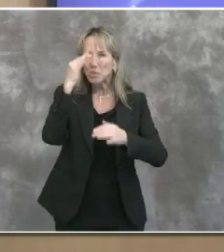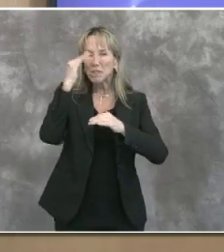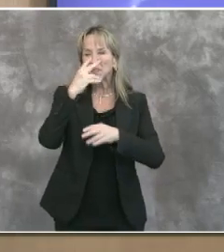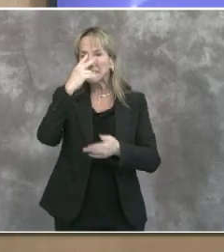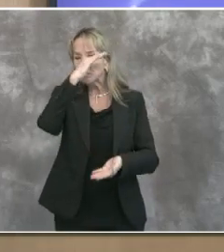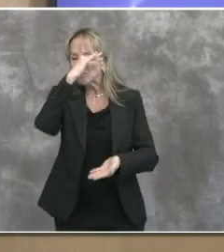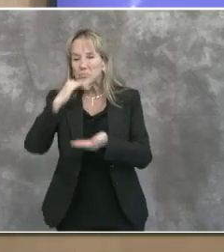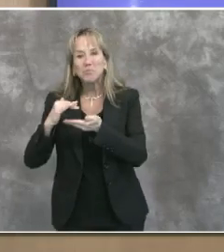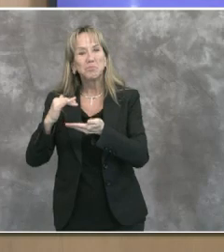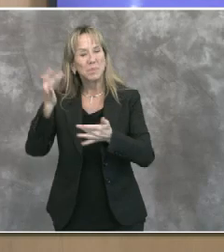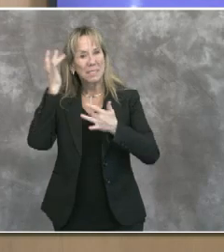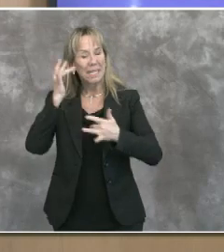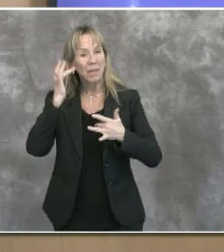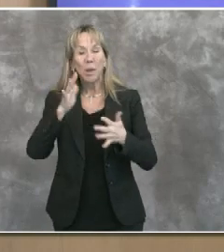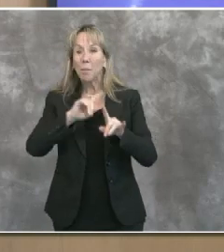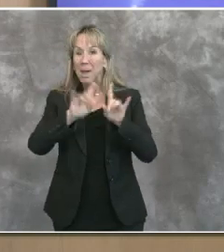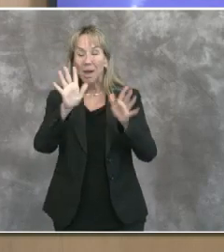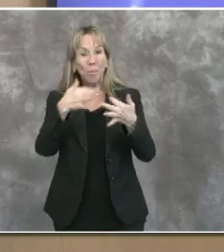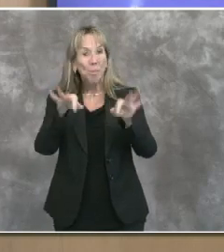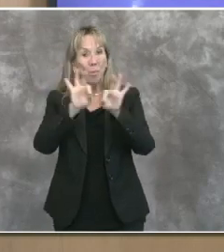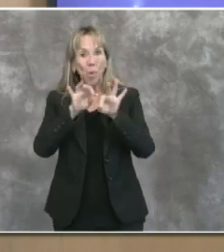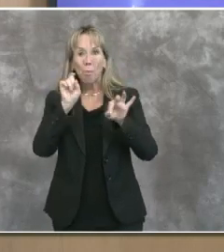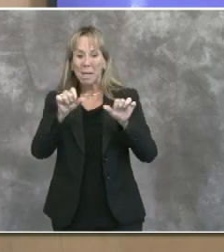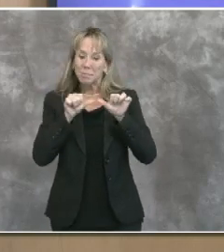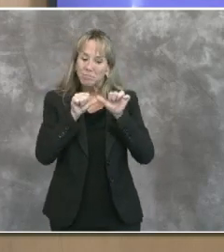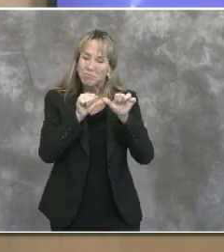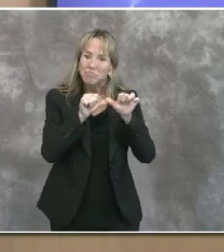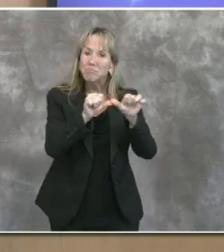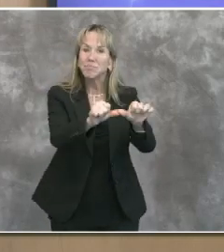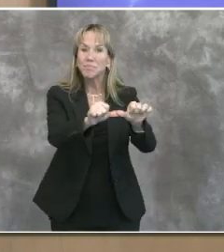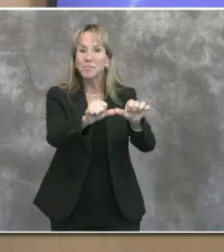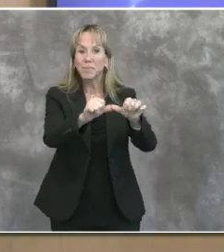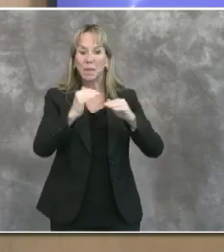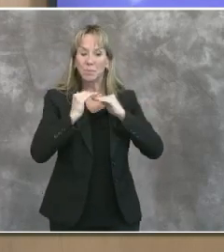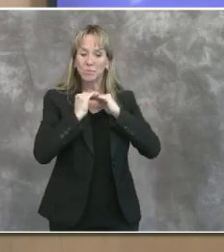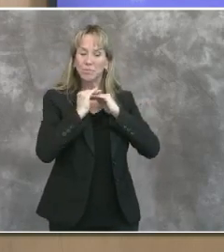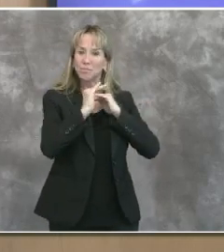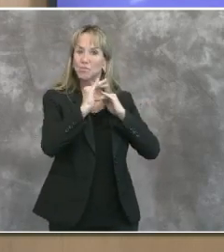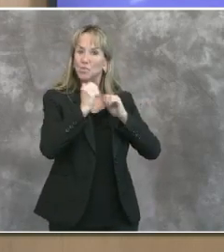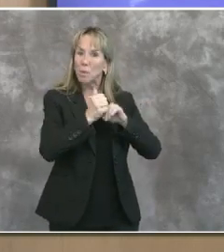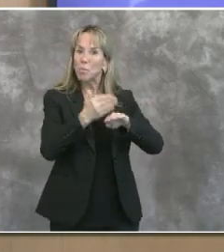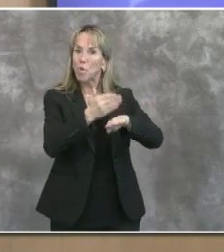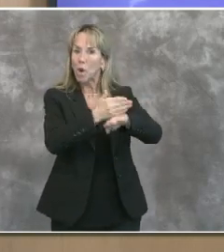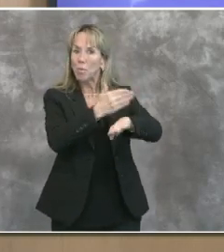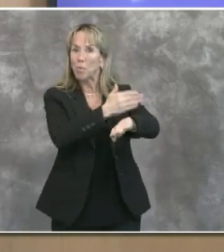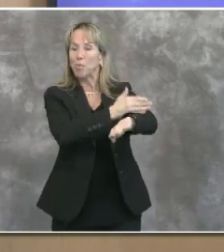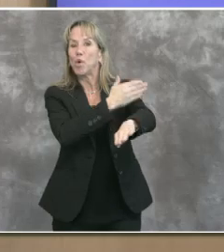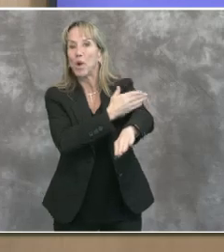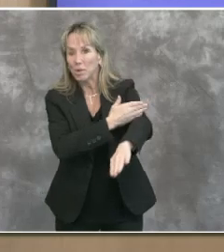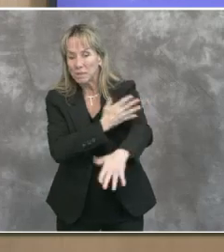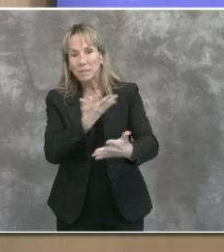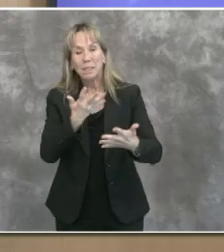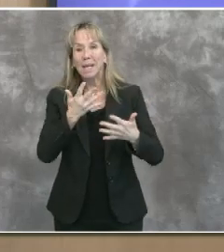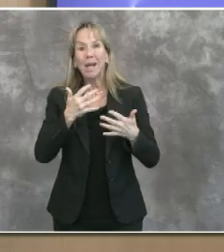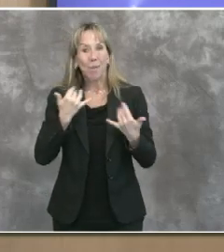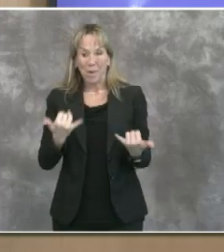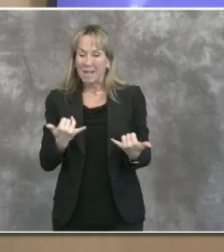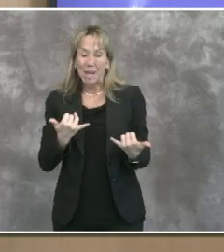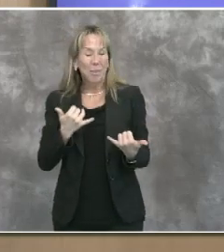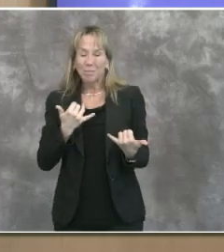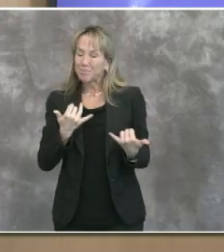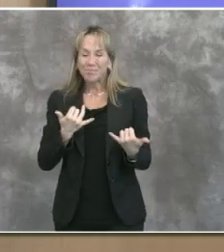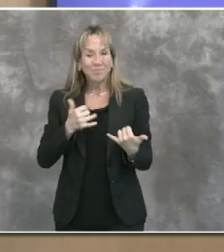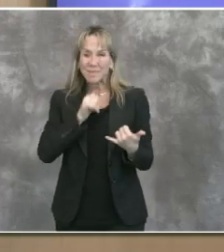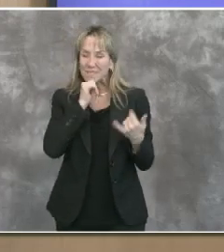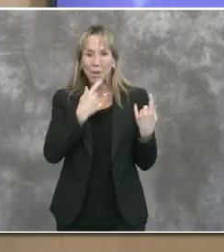to see a sustained period of time with sustained progress. And we're just not at that point today. And so our